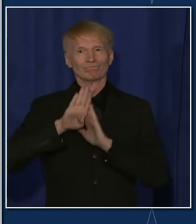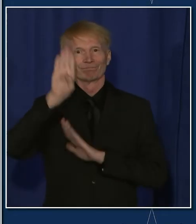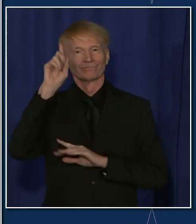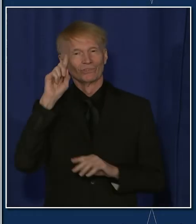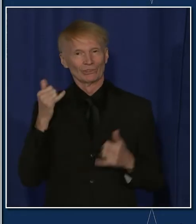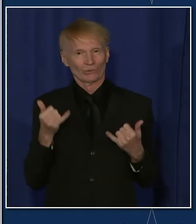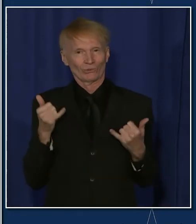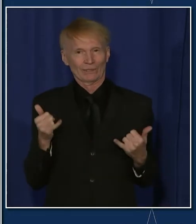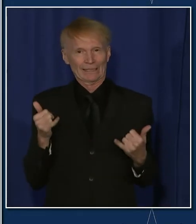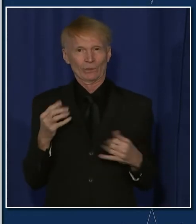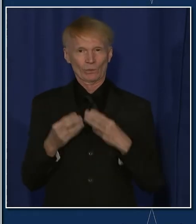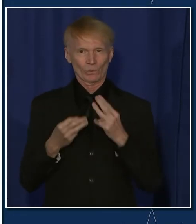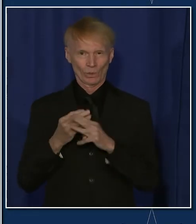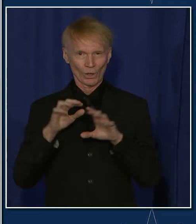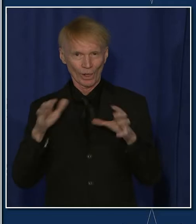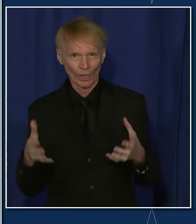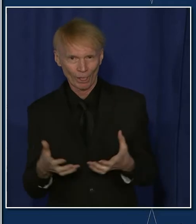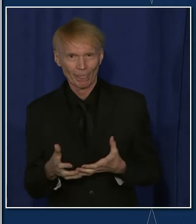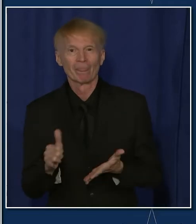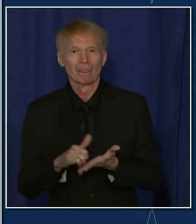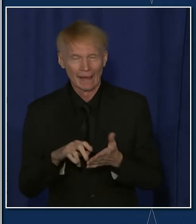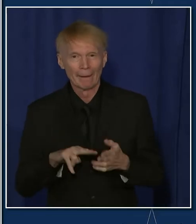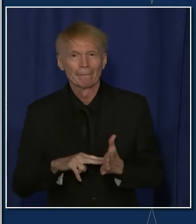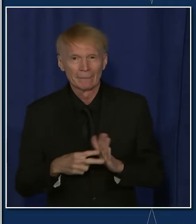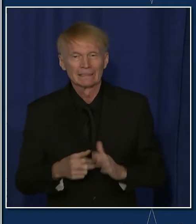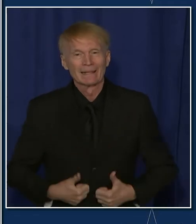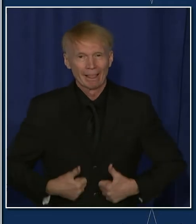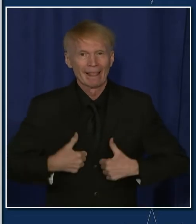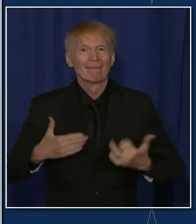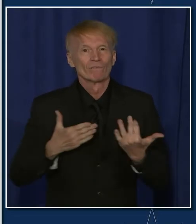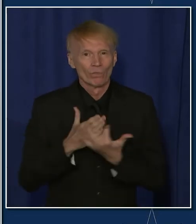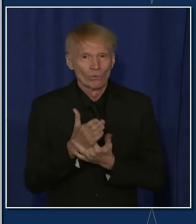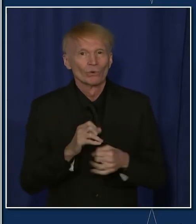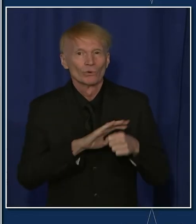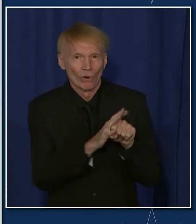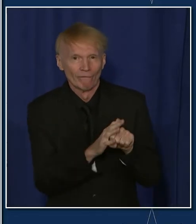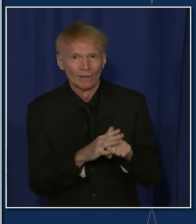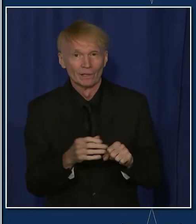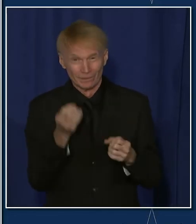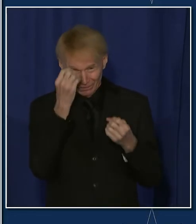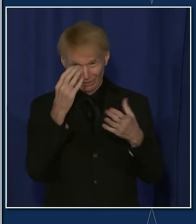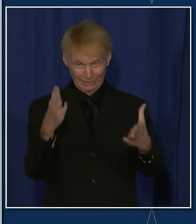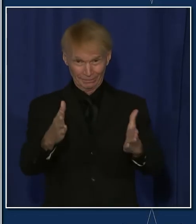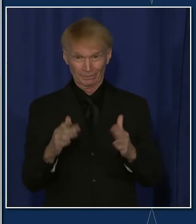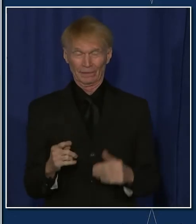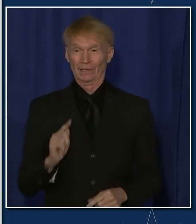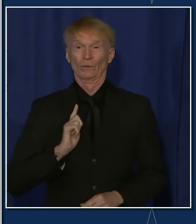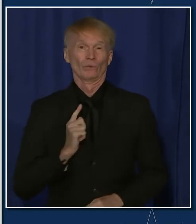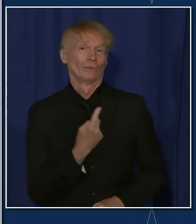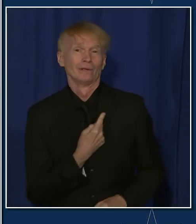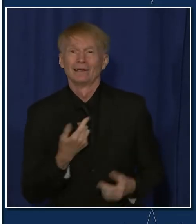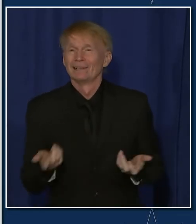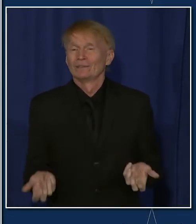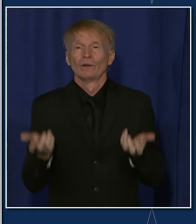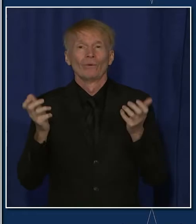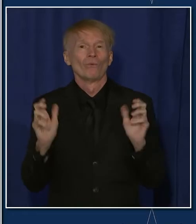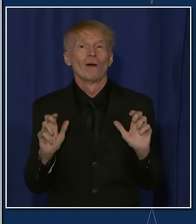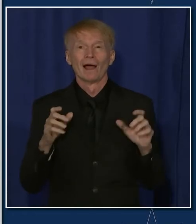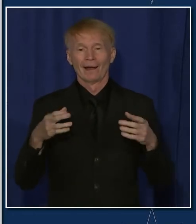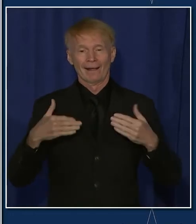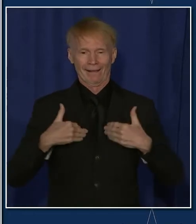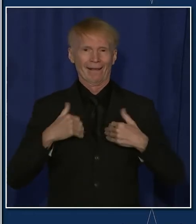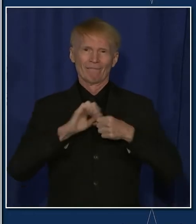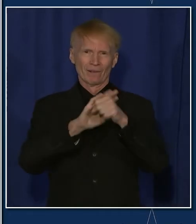and that includes surviving this pandemic. I don't say that lightly. None of us want to be here. Let's be clear. None of us want to be in a